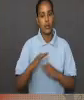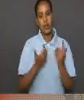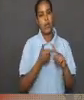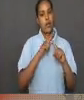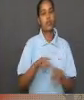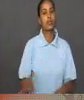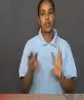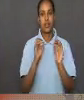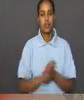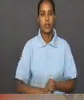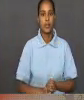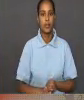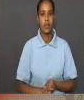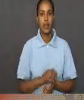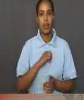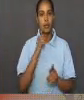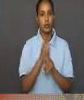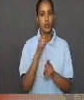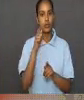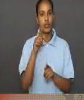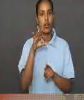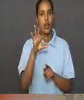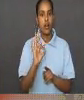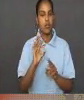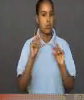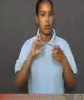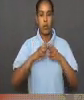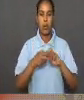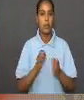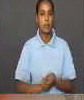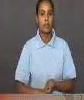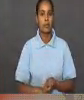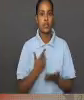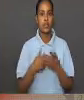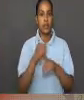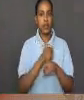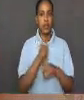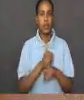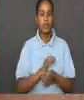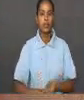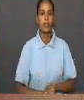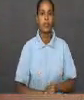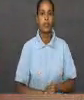Welcome back, students. I am sure you had no trouble with this activity.